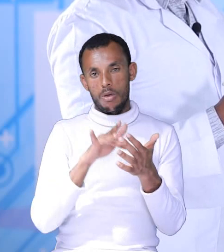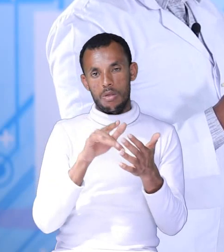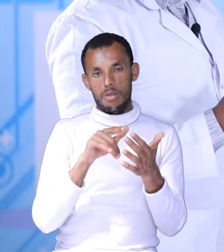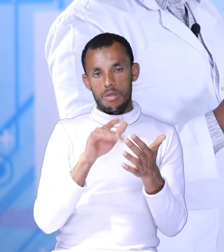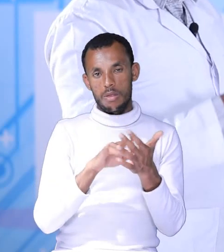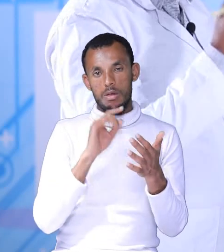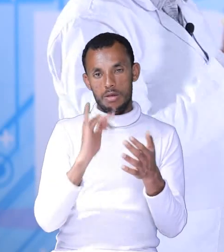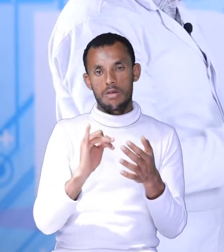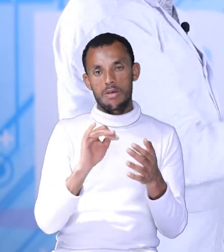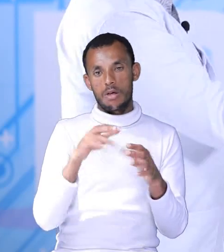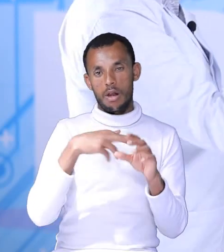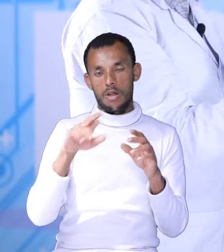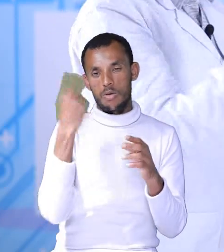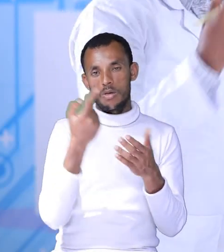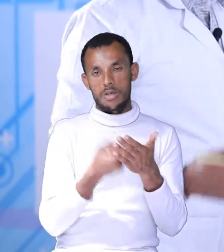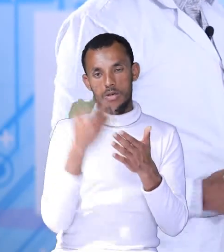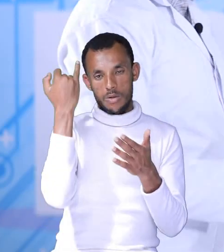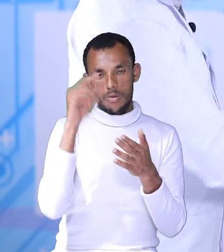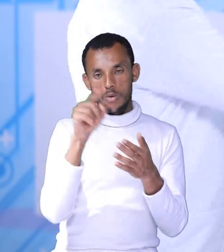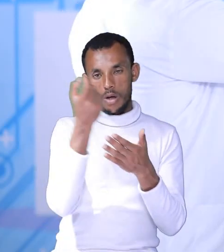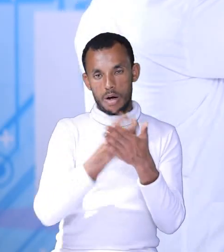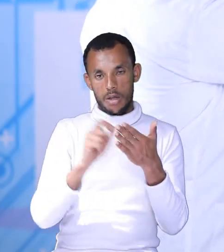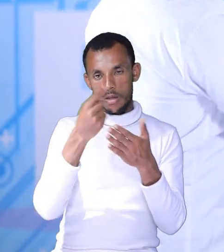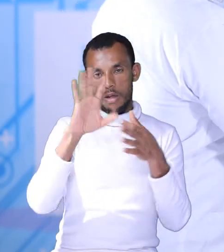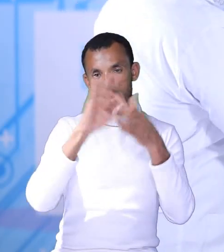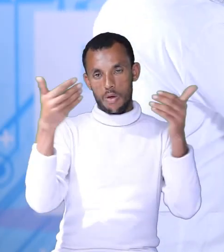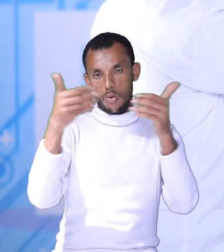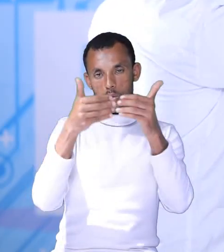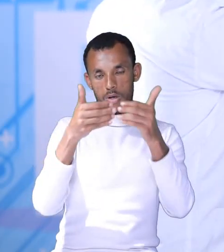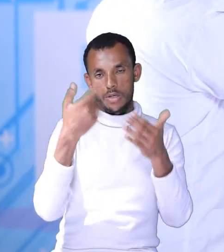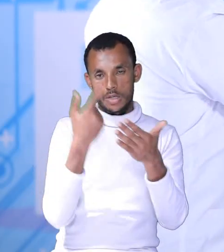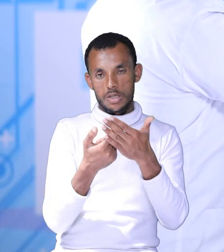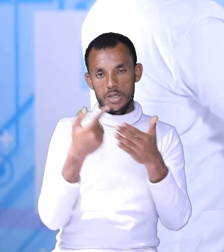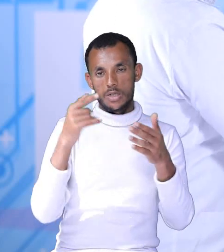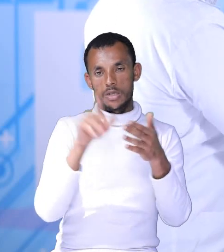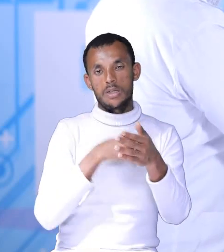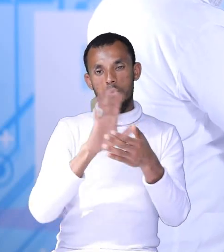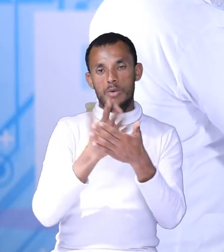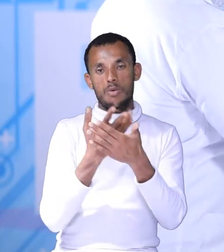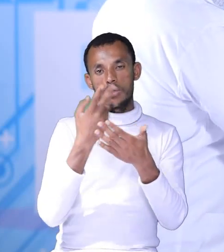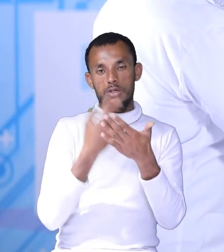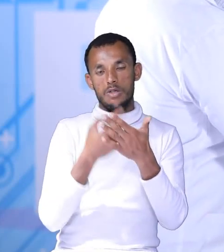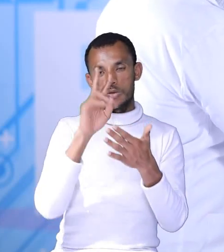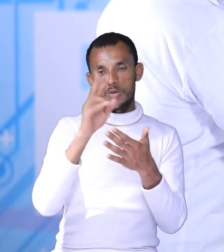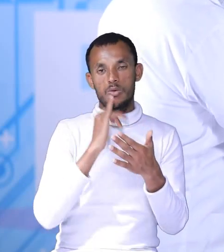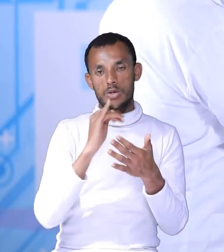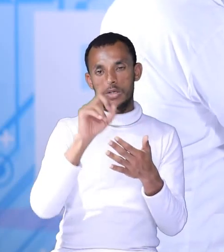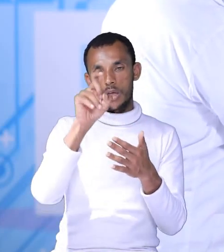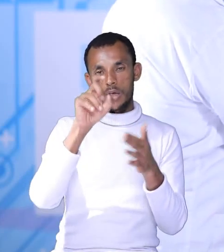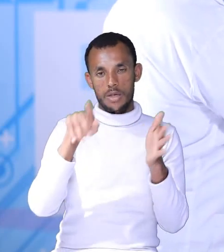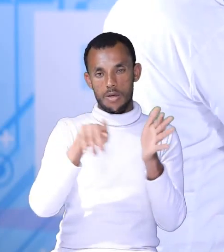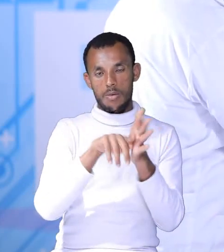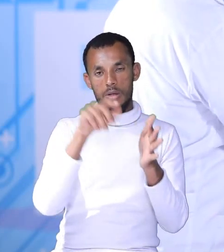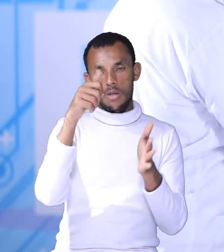this radius. So using that concept, you can write the equation. The distance between these two is this x